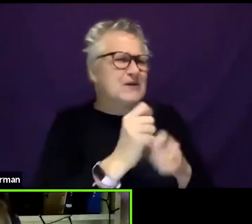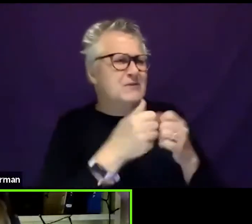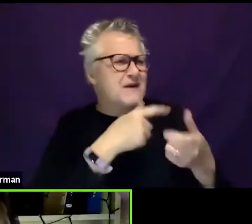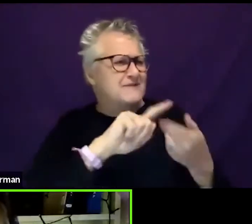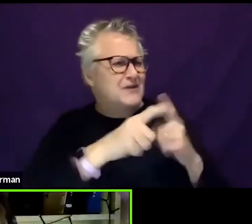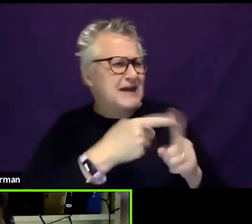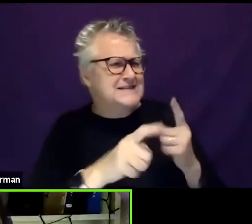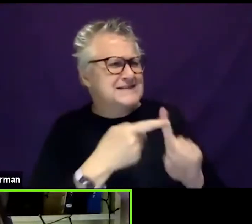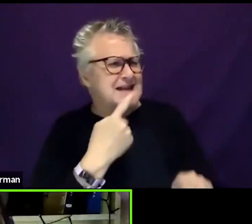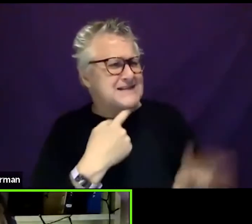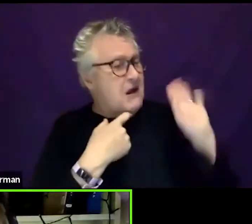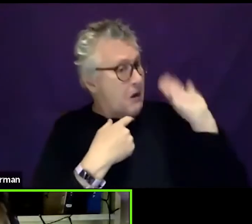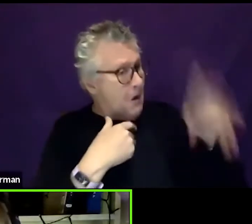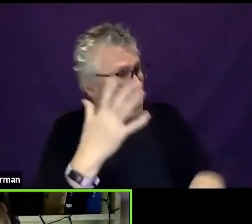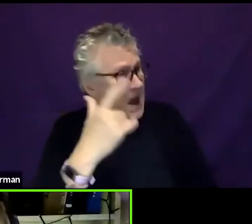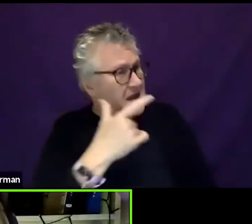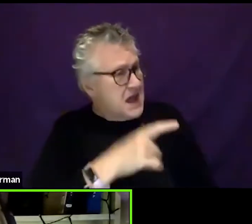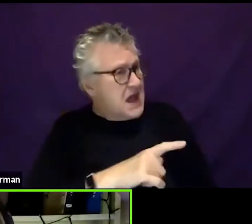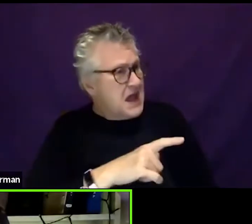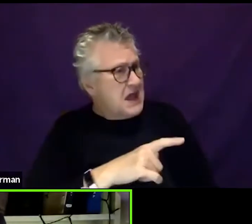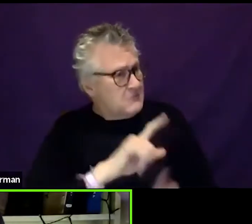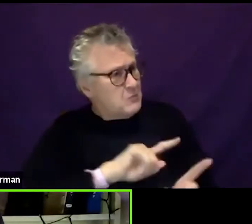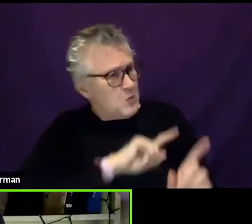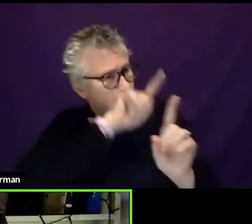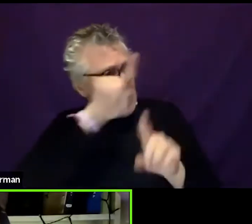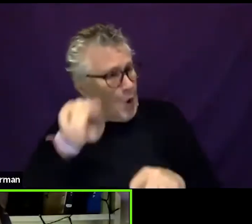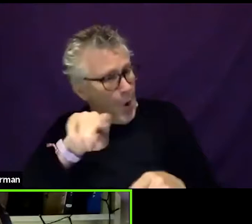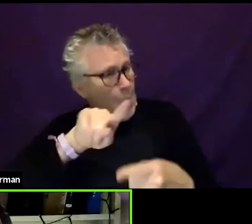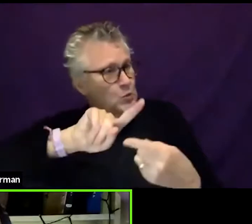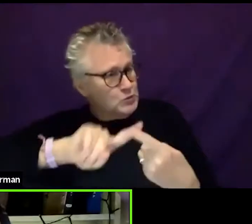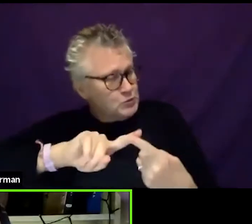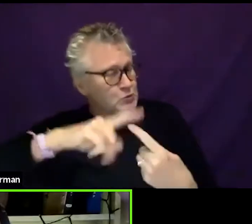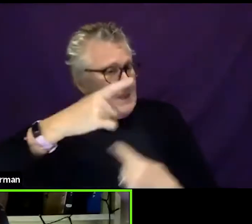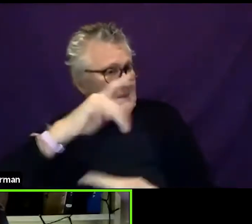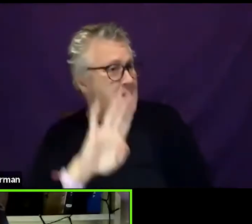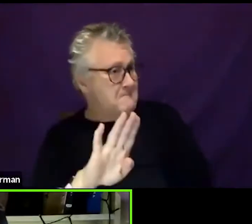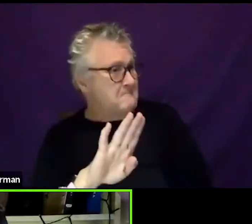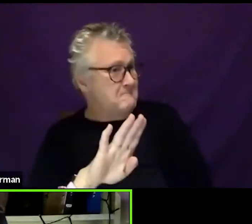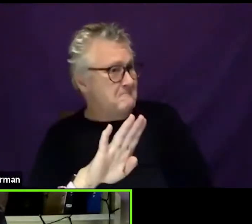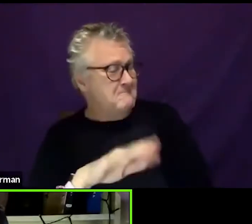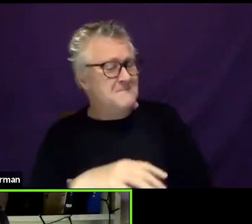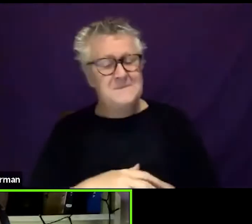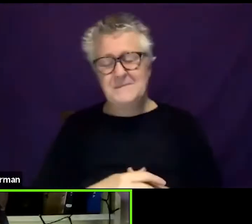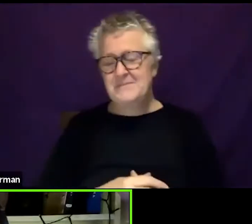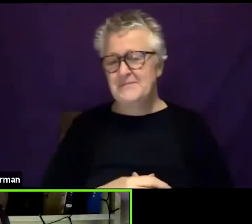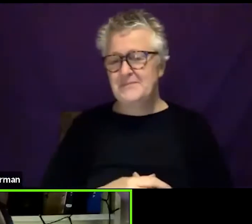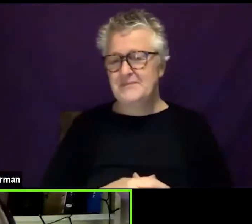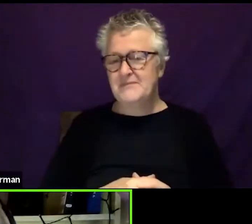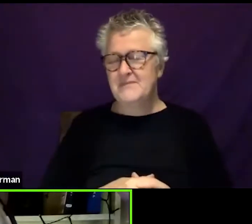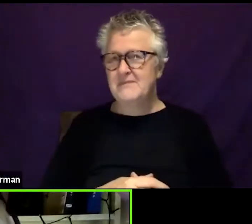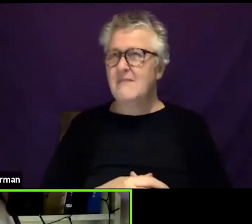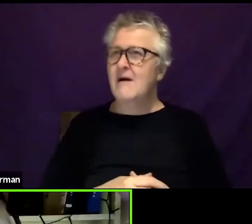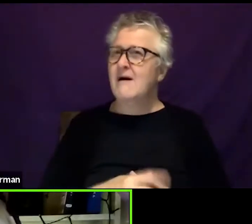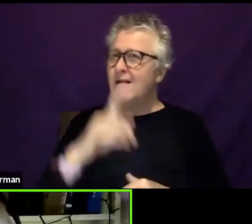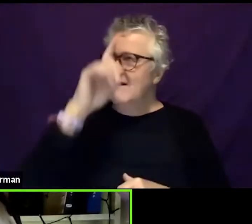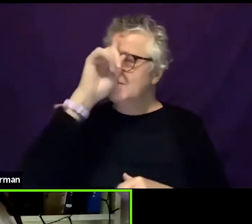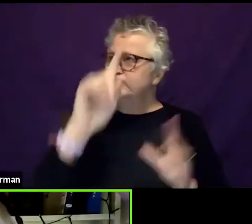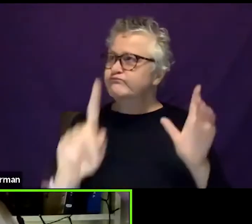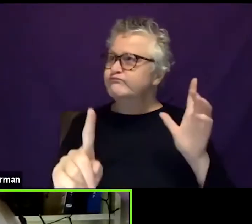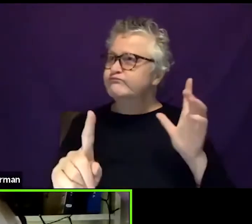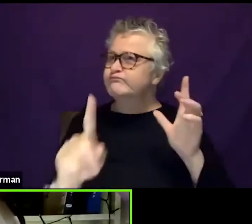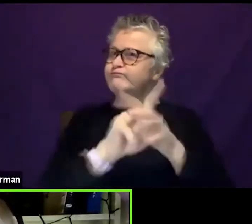Right. And it started on my kitchen table with just some